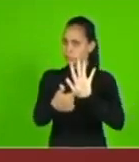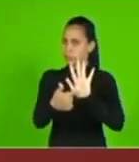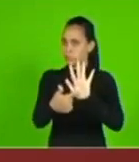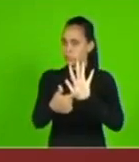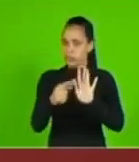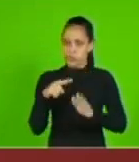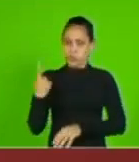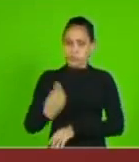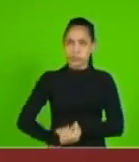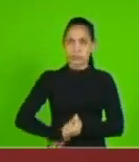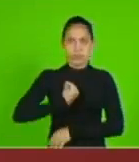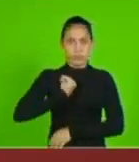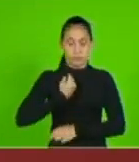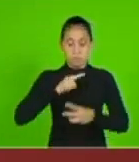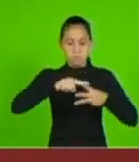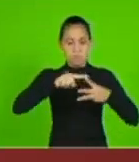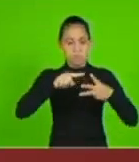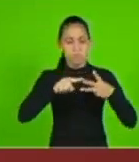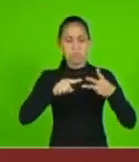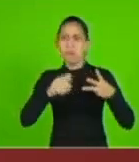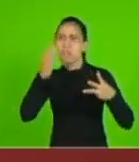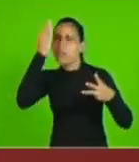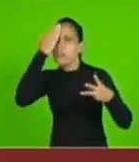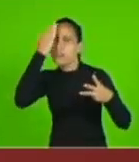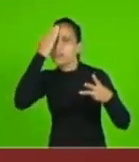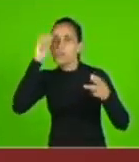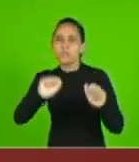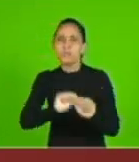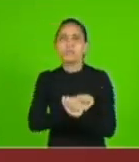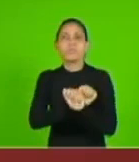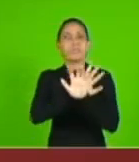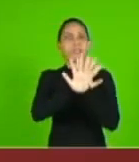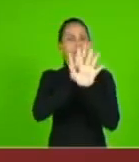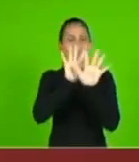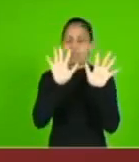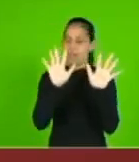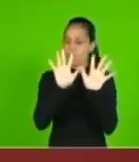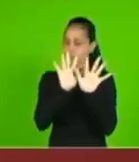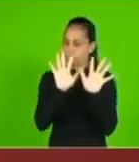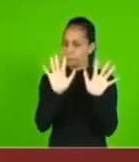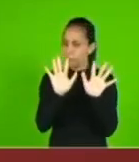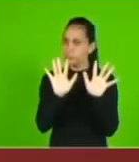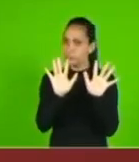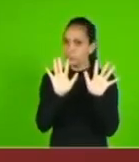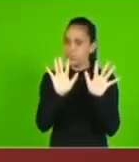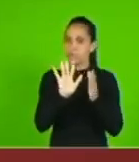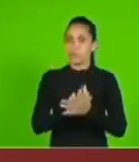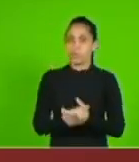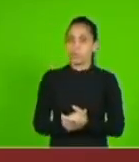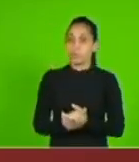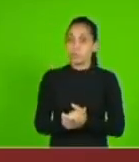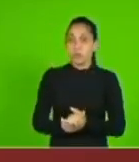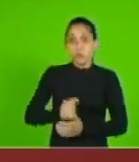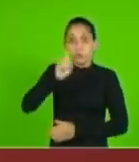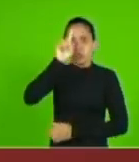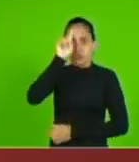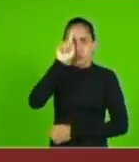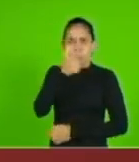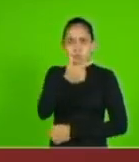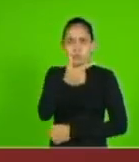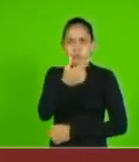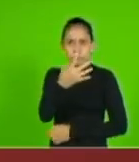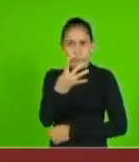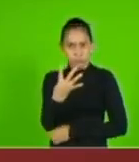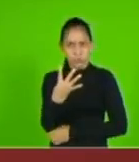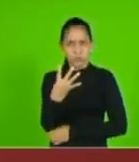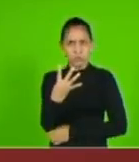Segments which were being well clarified and well detailed on the event that we had on the 24th,